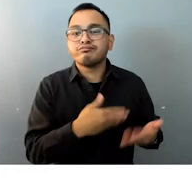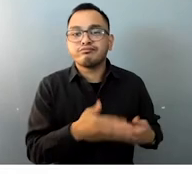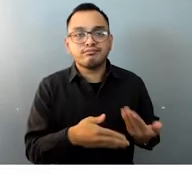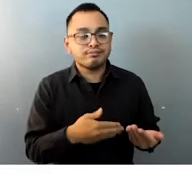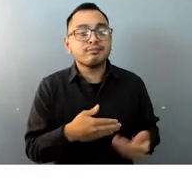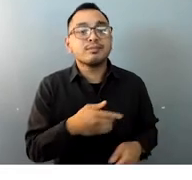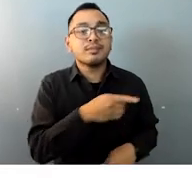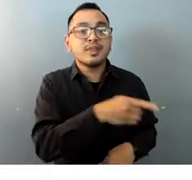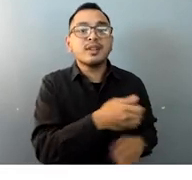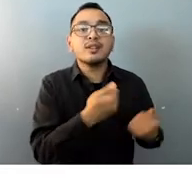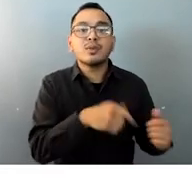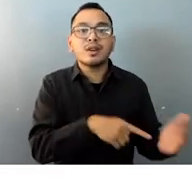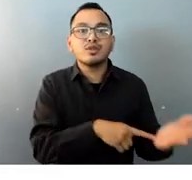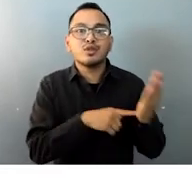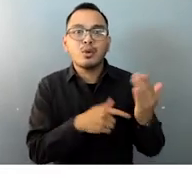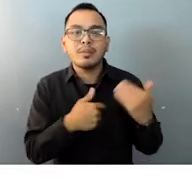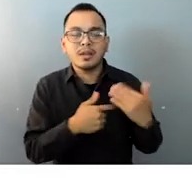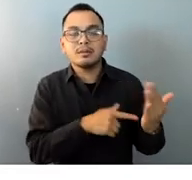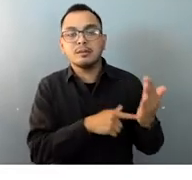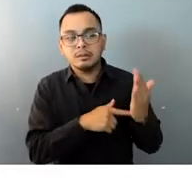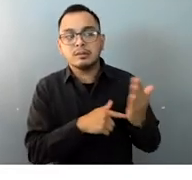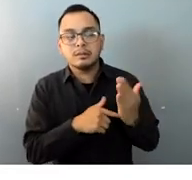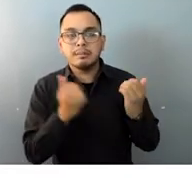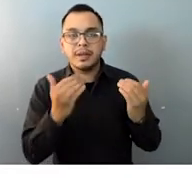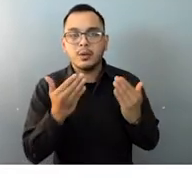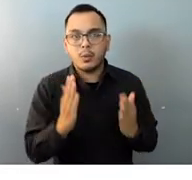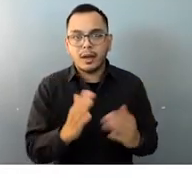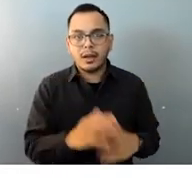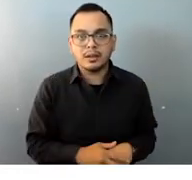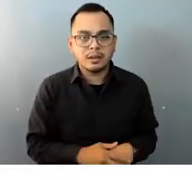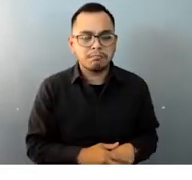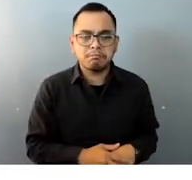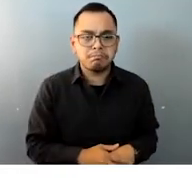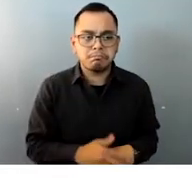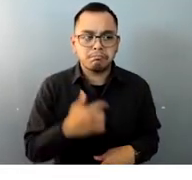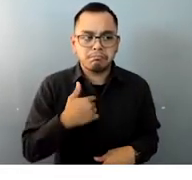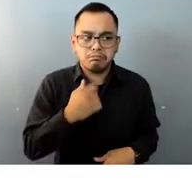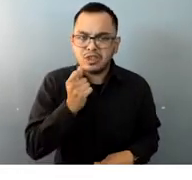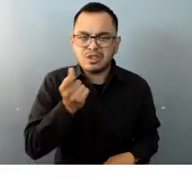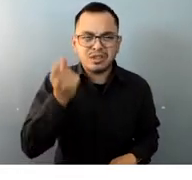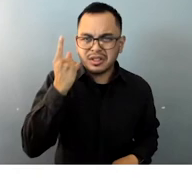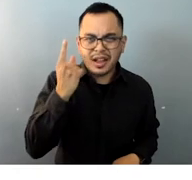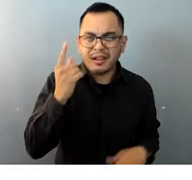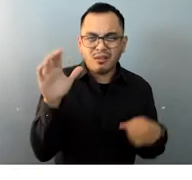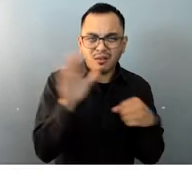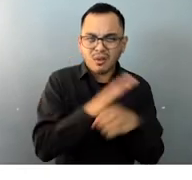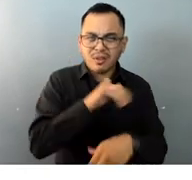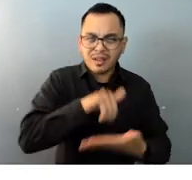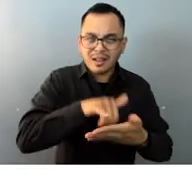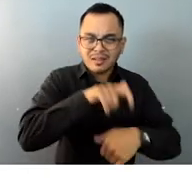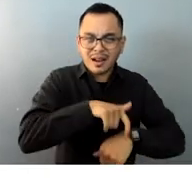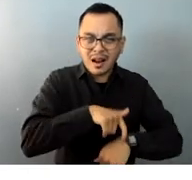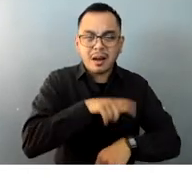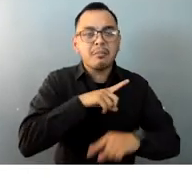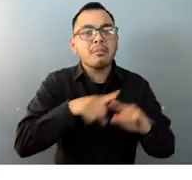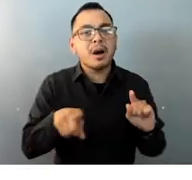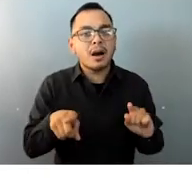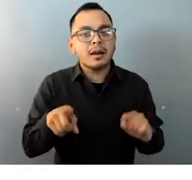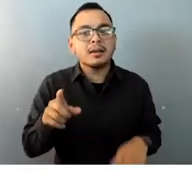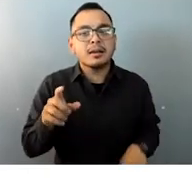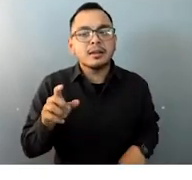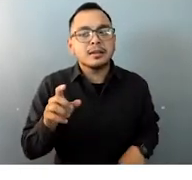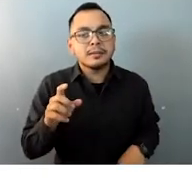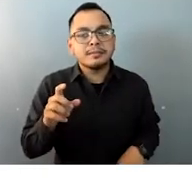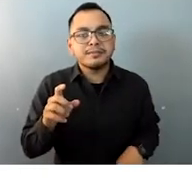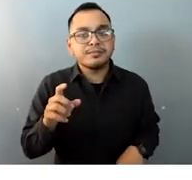just so clueless. So when he tried to show me in so many ways, I don't think I really understood, but possibly